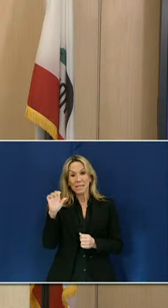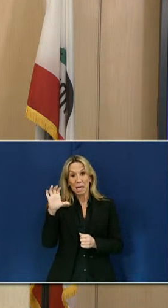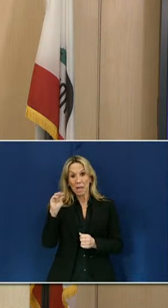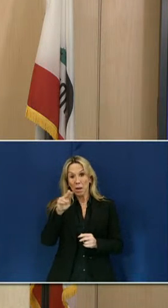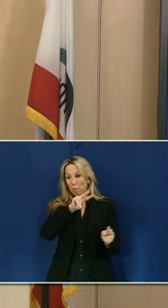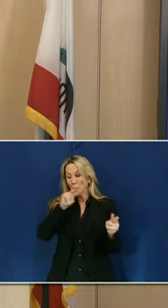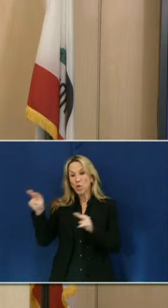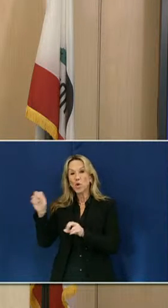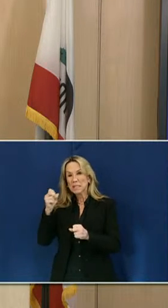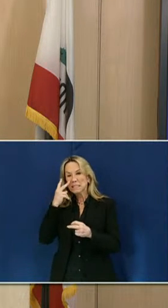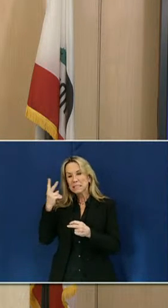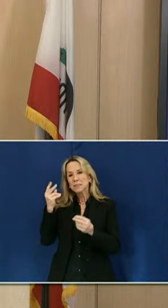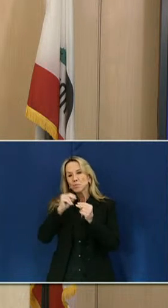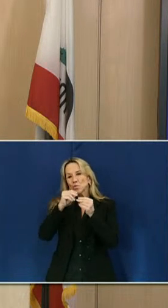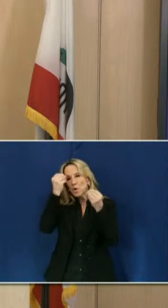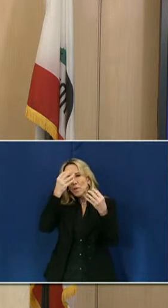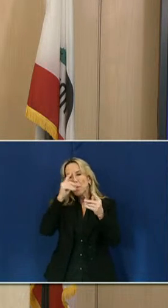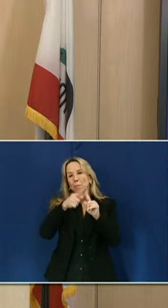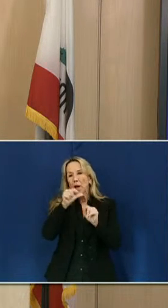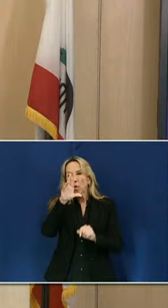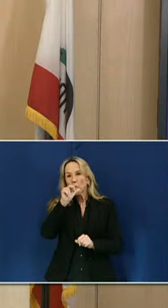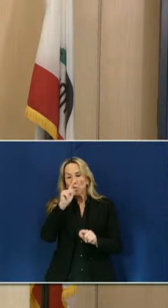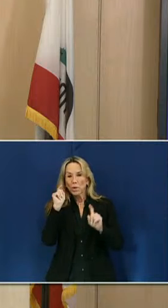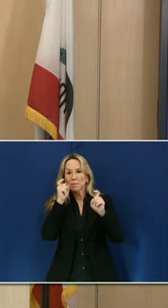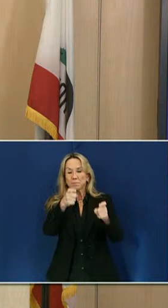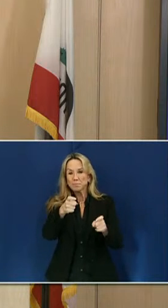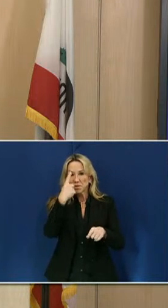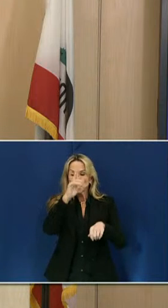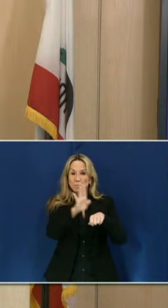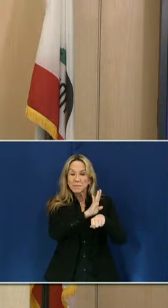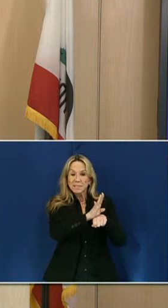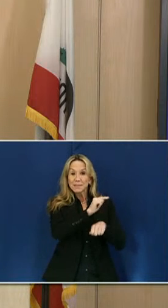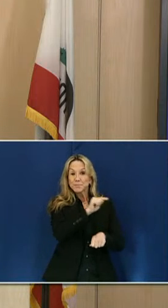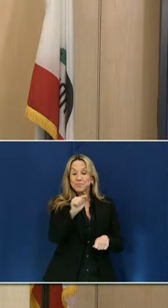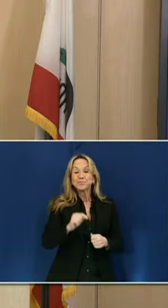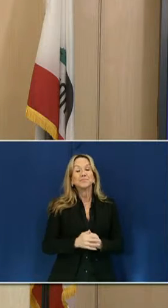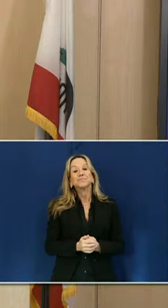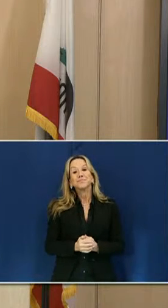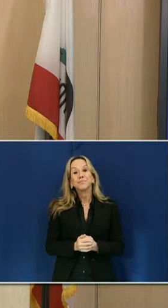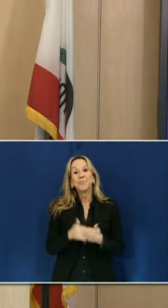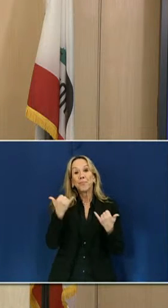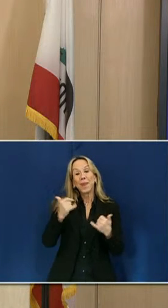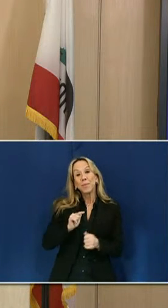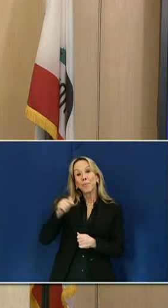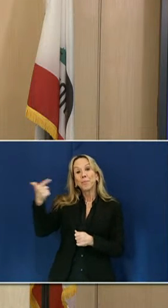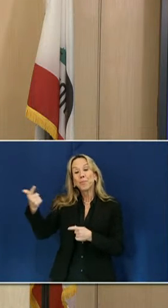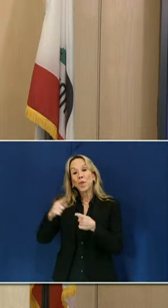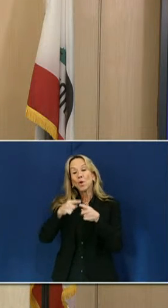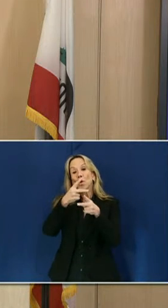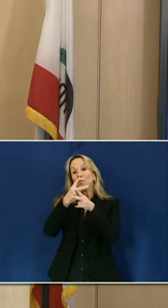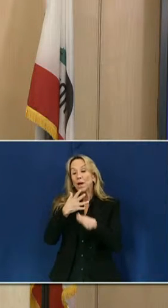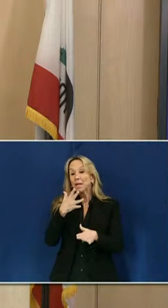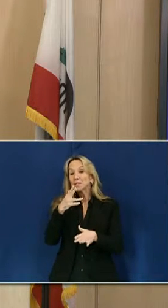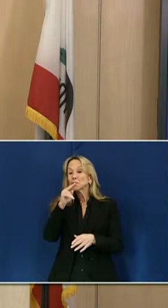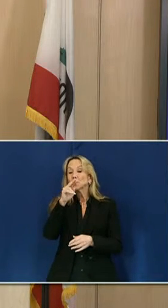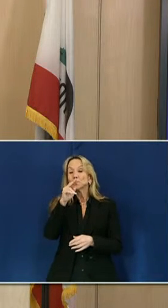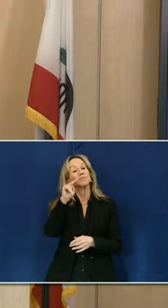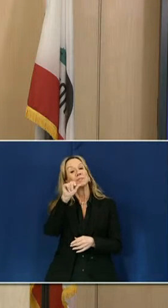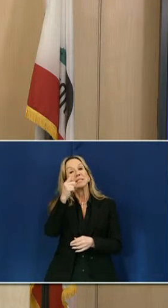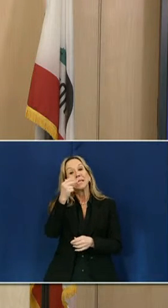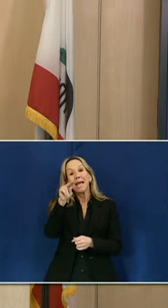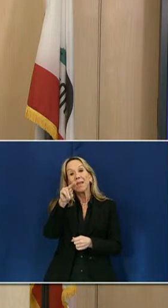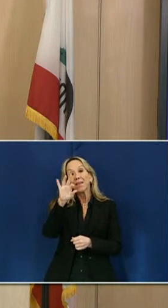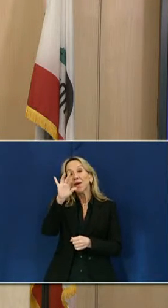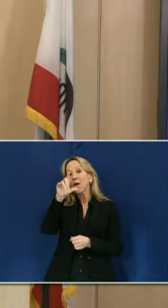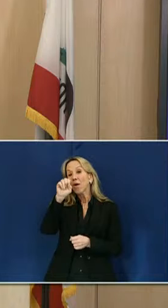coronavirus-sd.com. Now we'll move on to our regular updates from Supervisor Nathan Fletcher, who will provide more good news about the status of